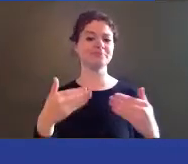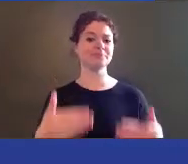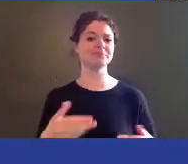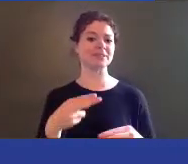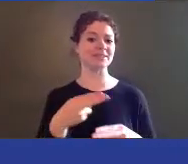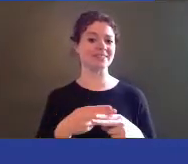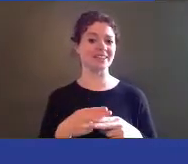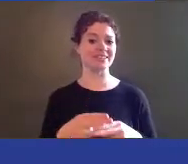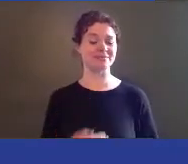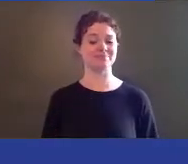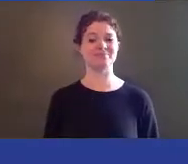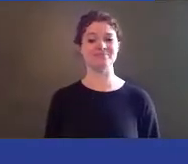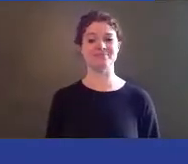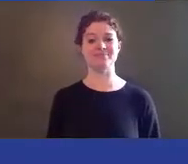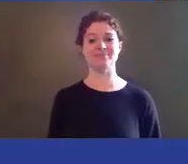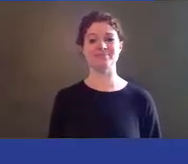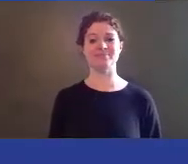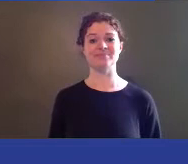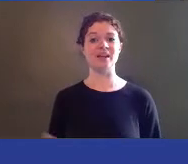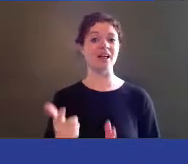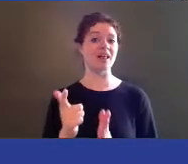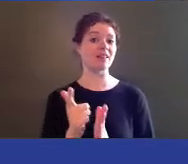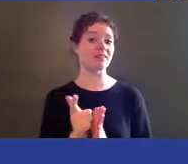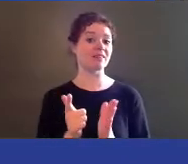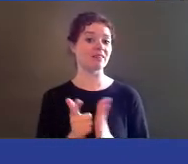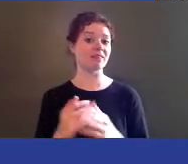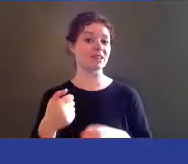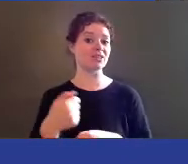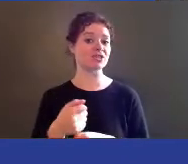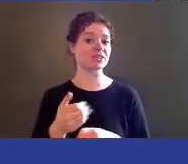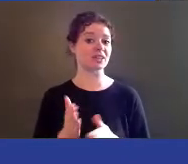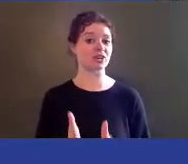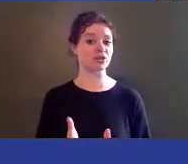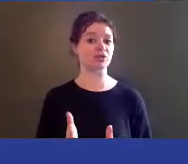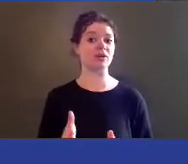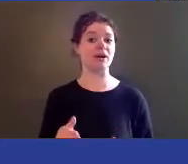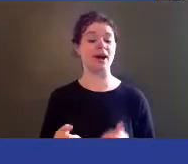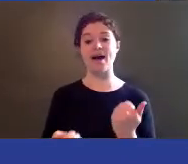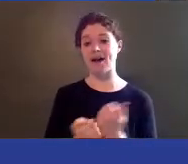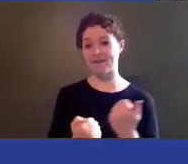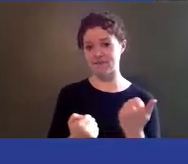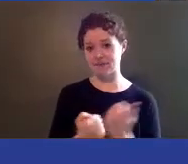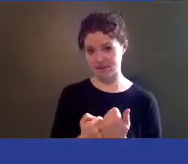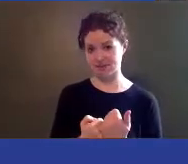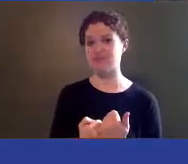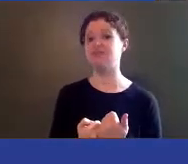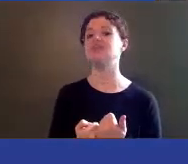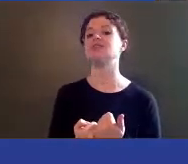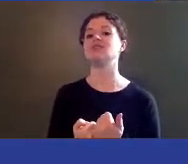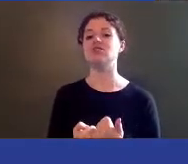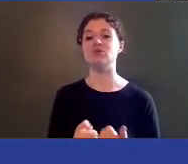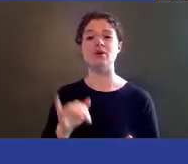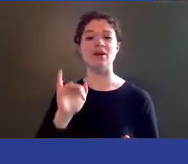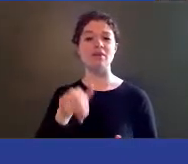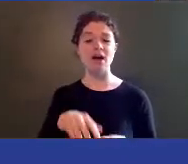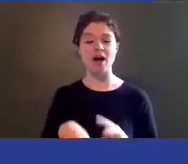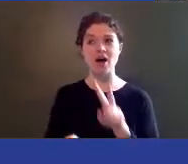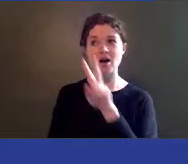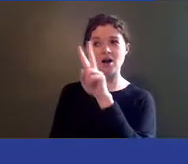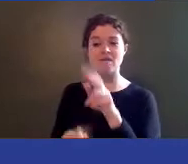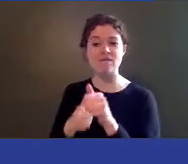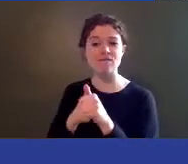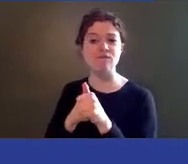All right, legislative advocacy. So this piece requires the tracking of the progress of bills through the